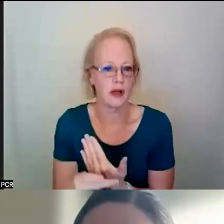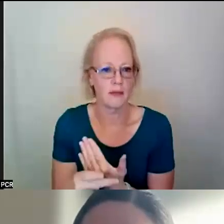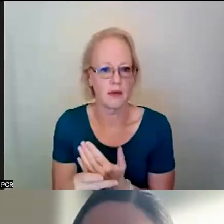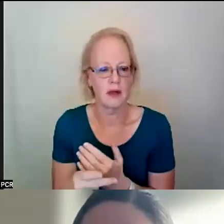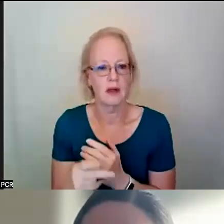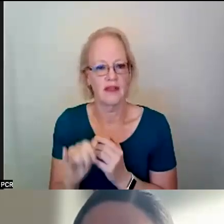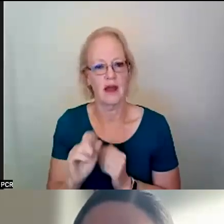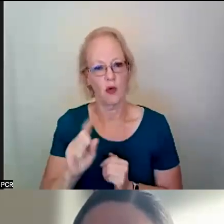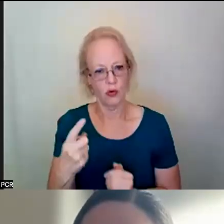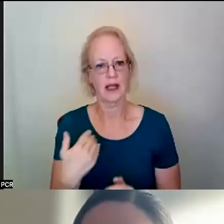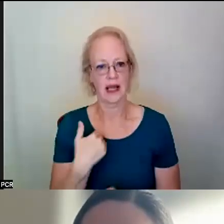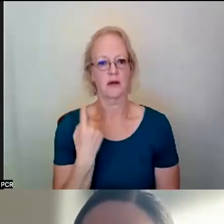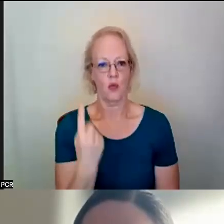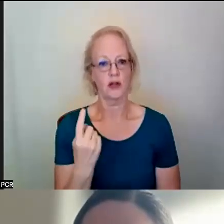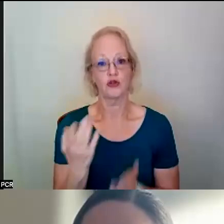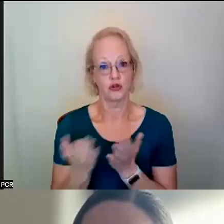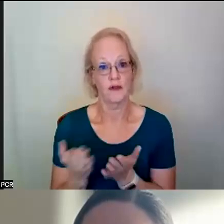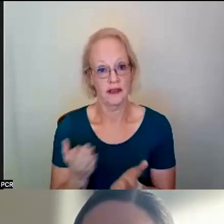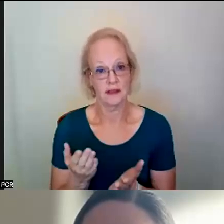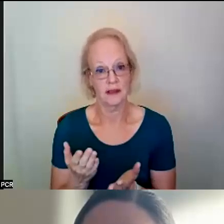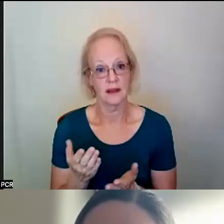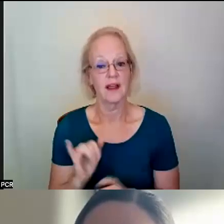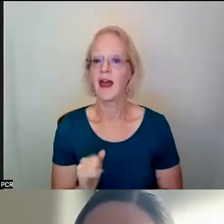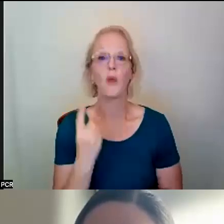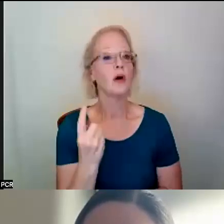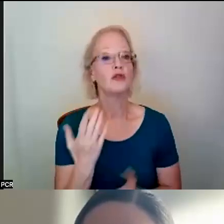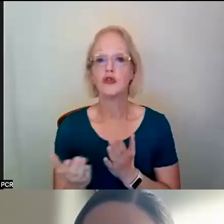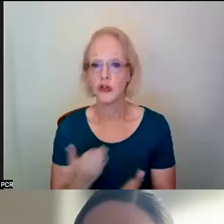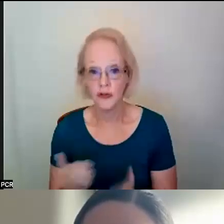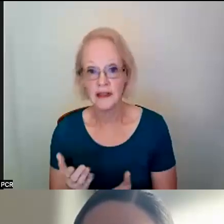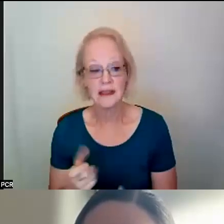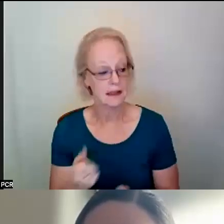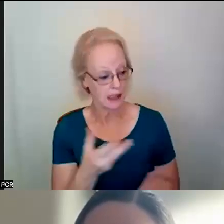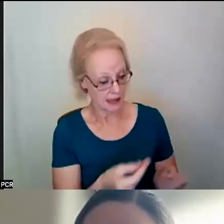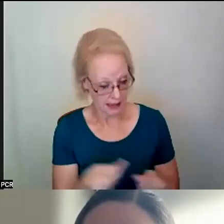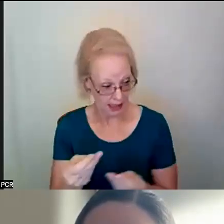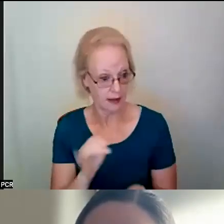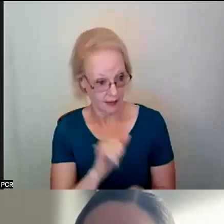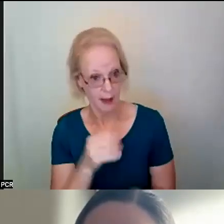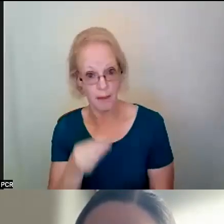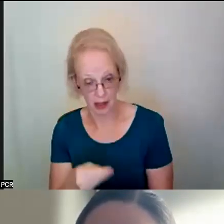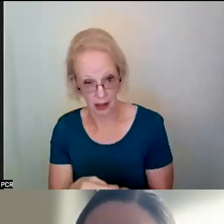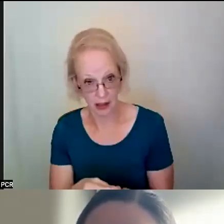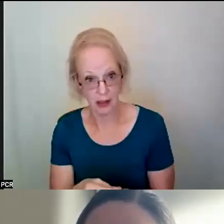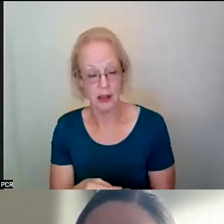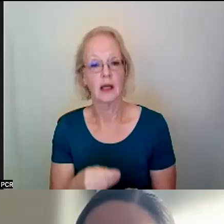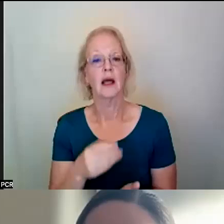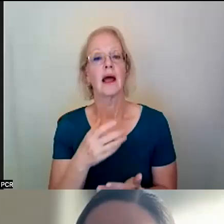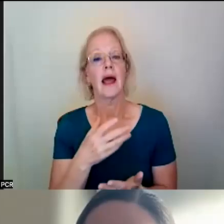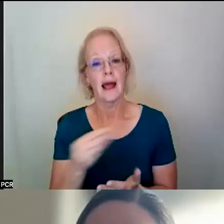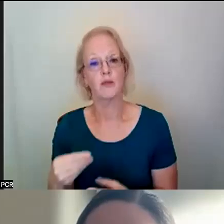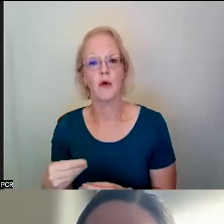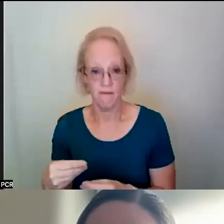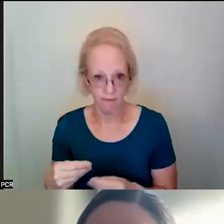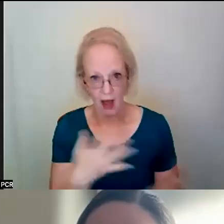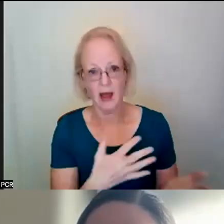one service. And that one service is to take that money at retirement and provide income